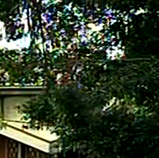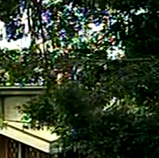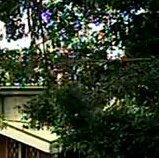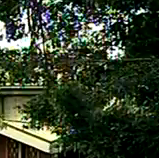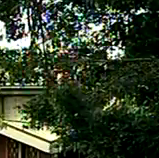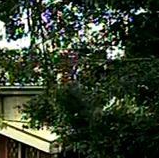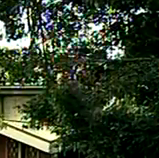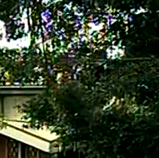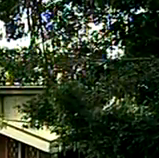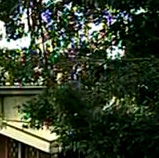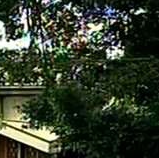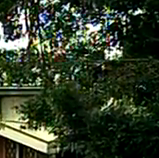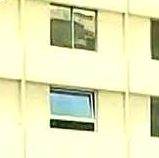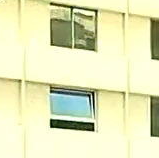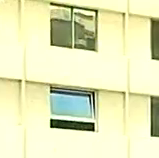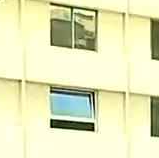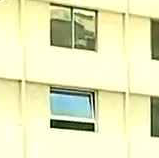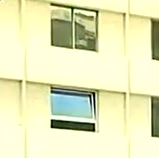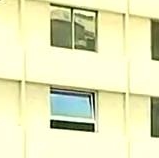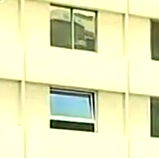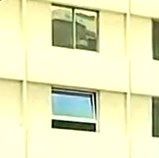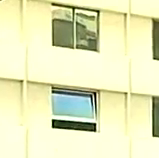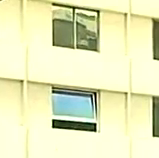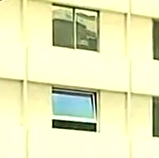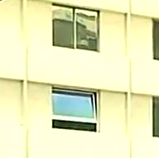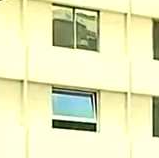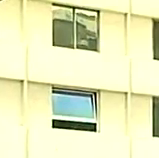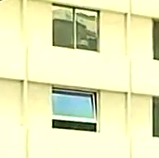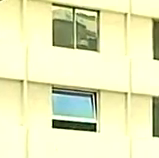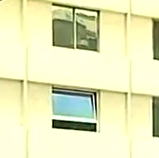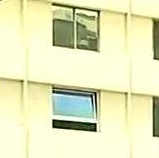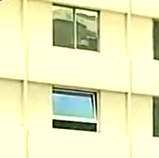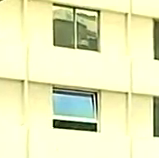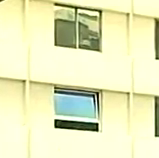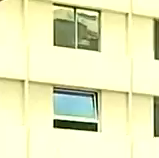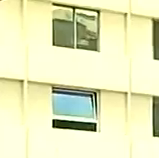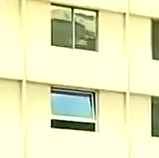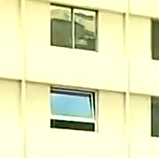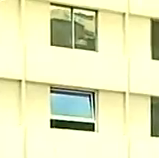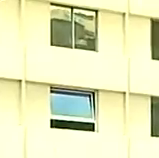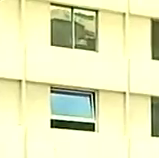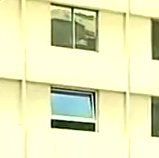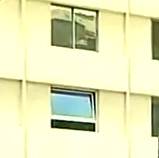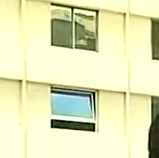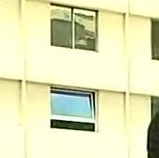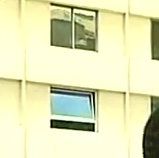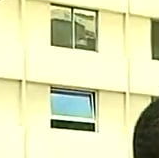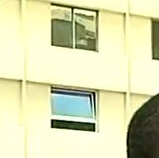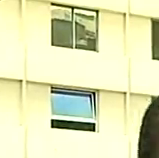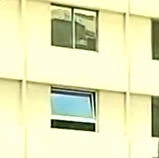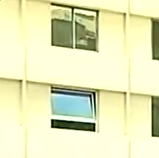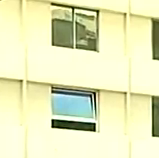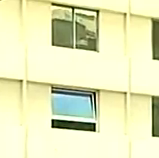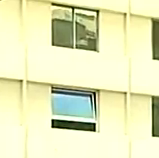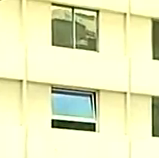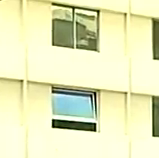criteria and you do what he wants to do. That is corruption. Me, I don't care these days. As far as me, najua niko na do kwa mfuko, nikitaka services, nikitaka kushughulikia chuo,